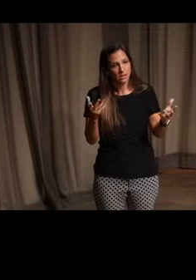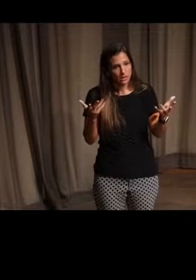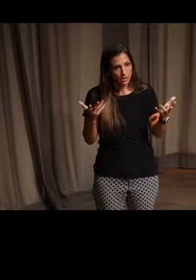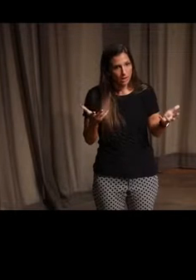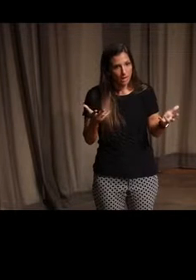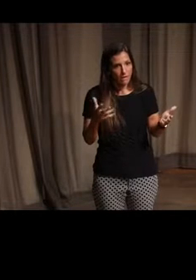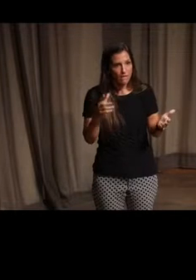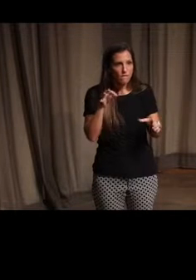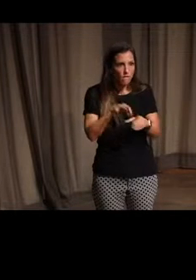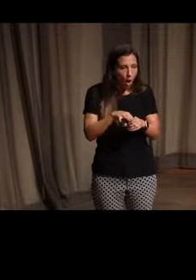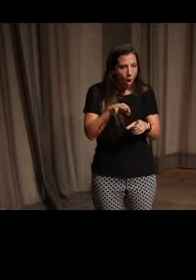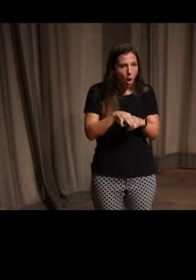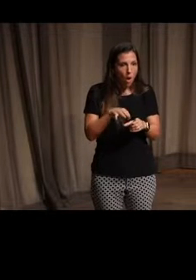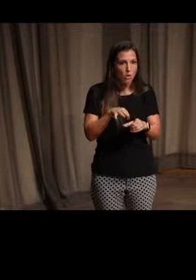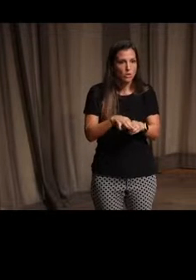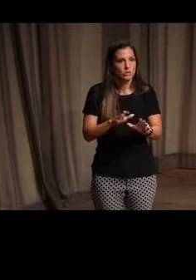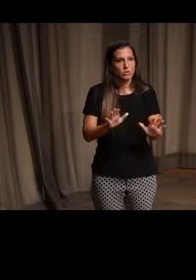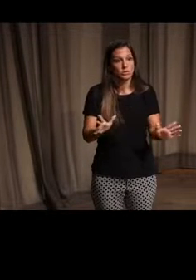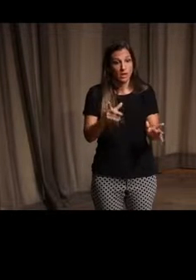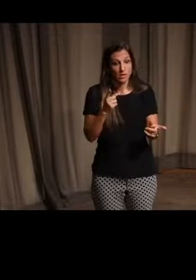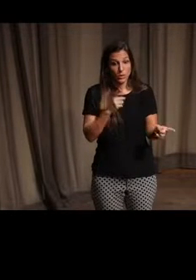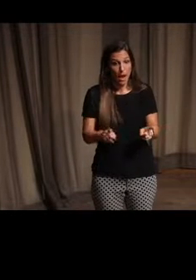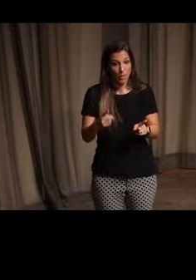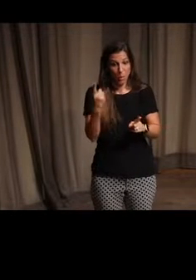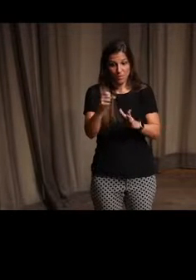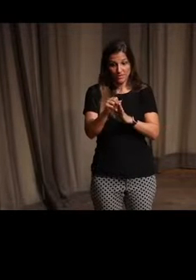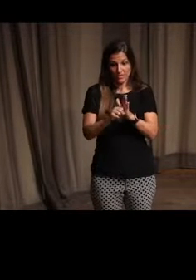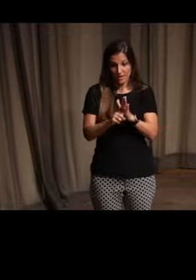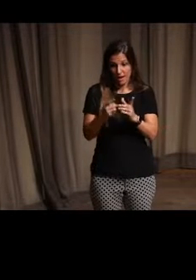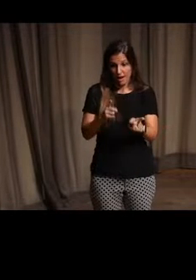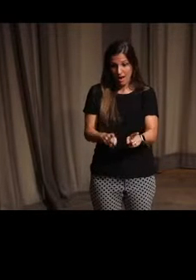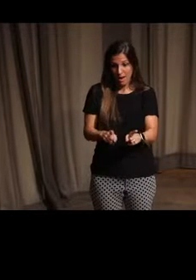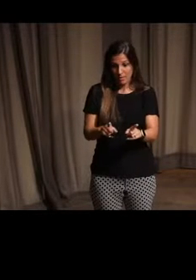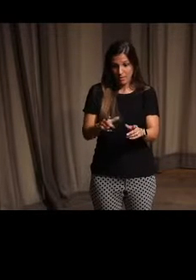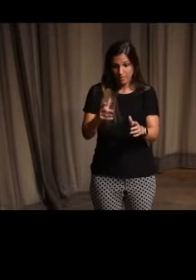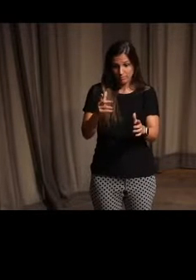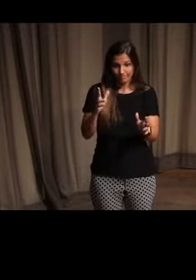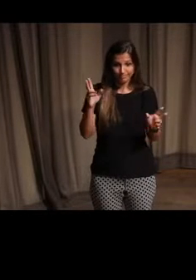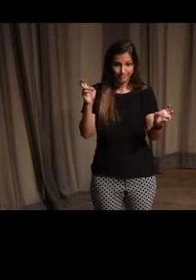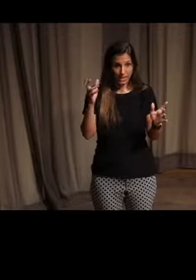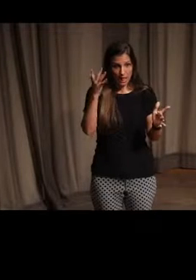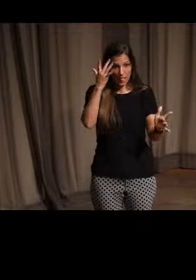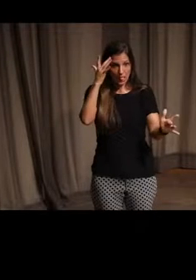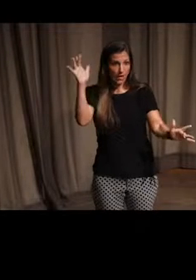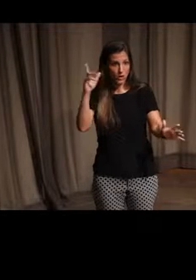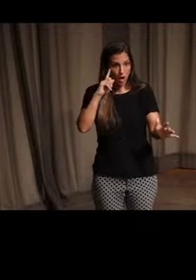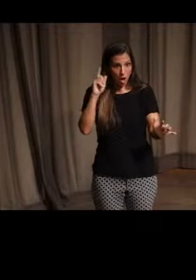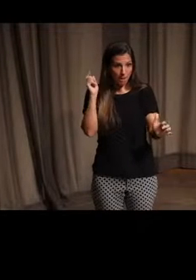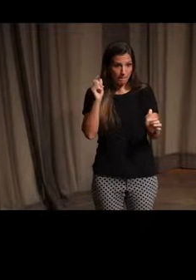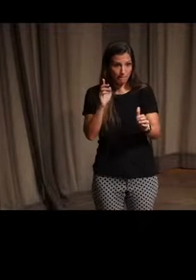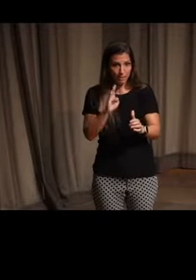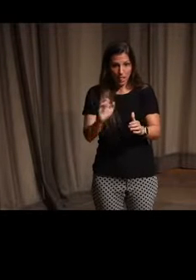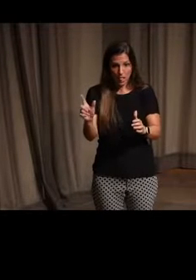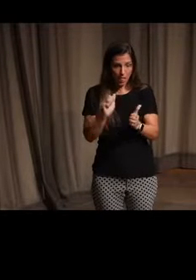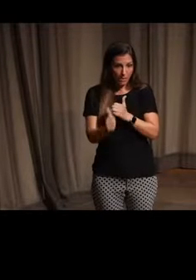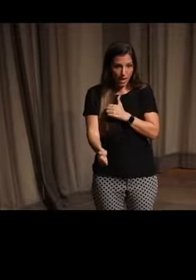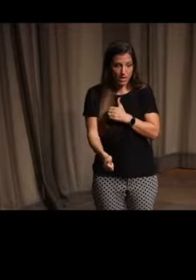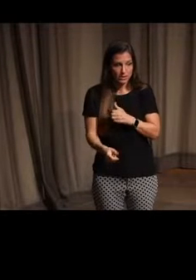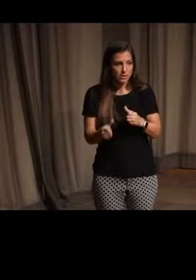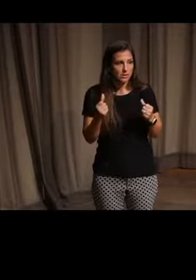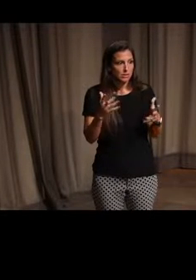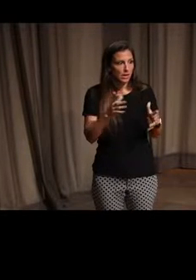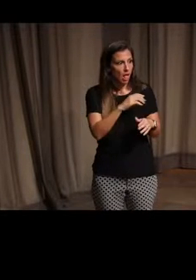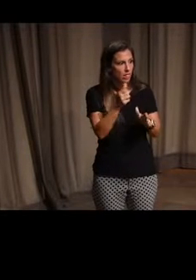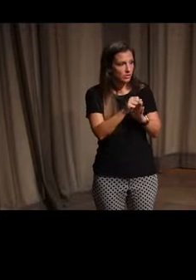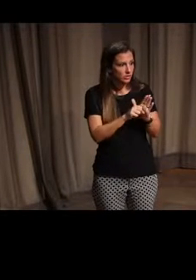know, vote. Because what happens is that when one state passes a clever bill, then there are a whole bunch